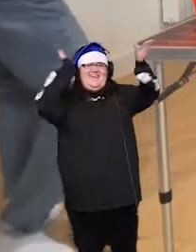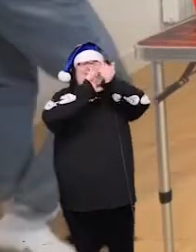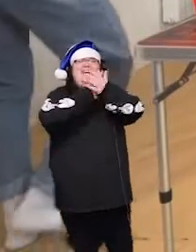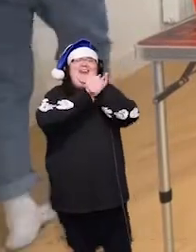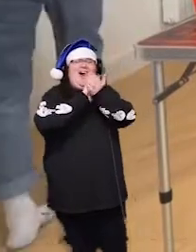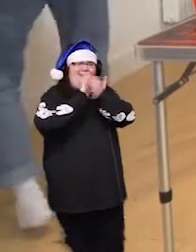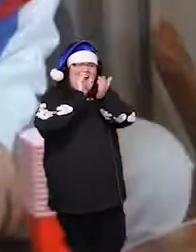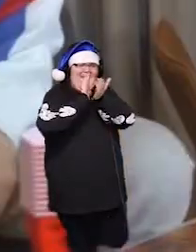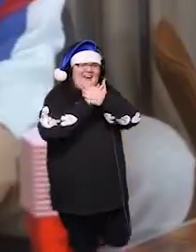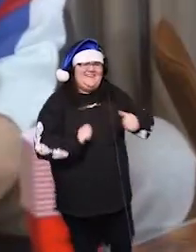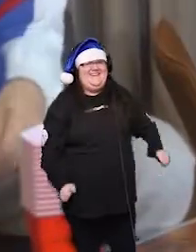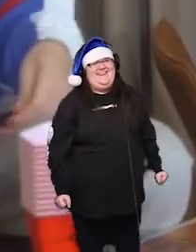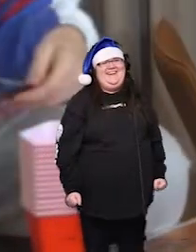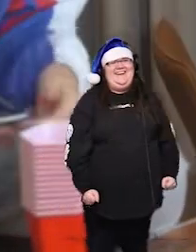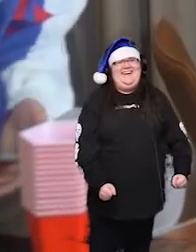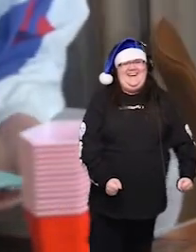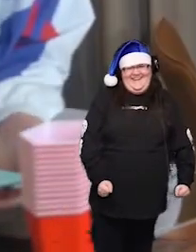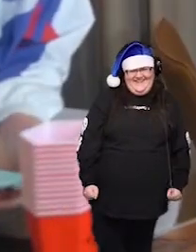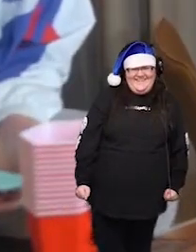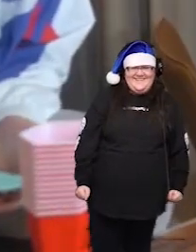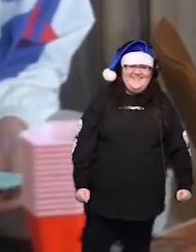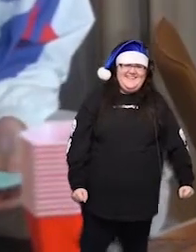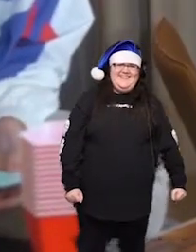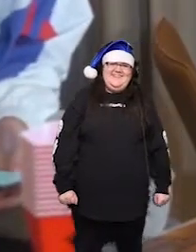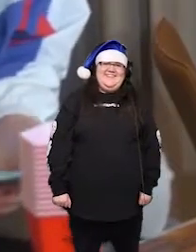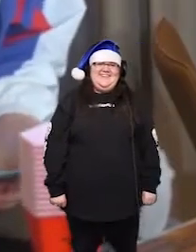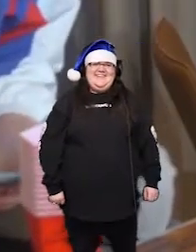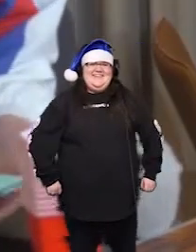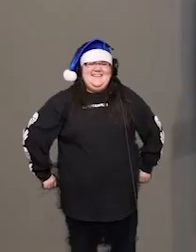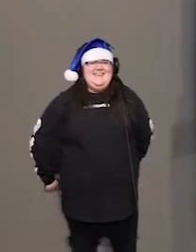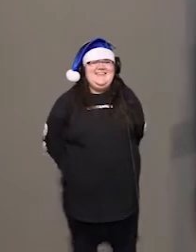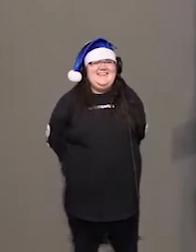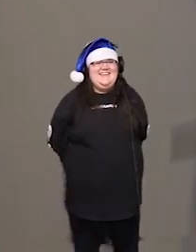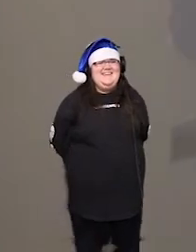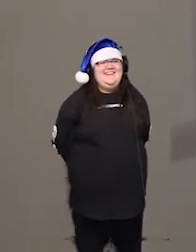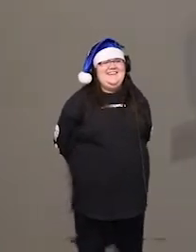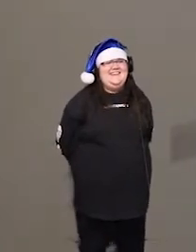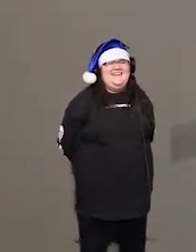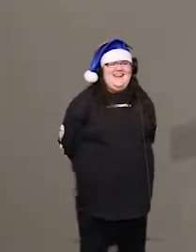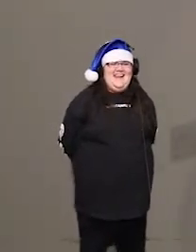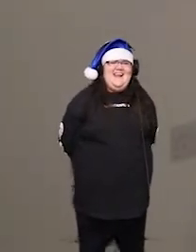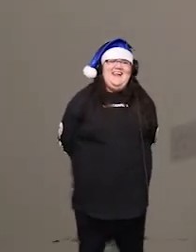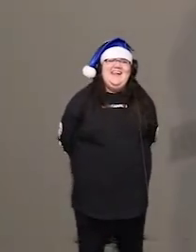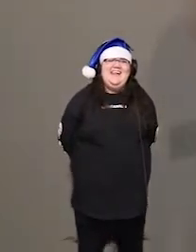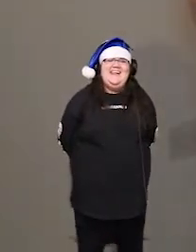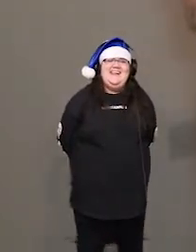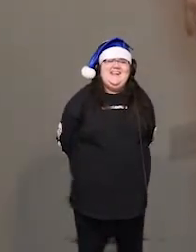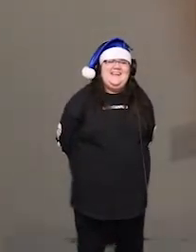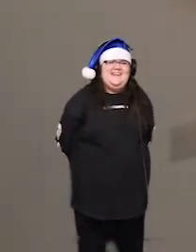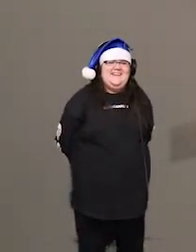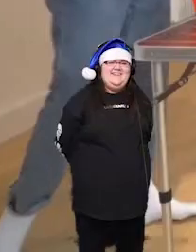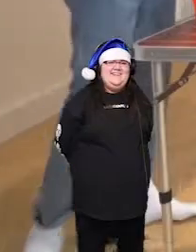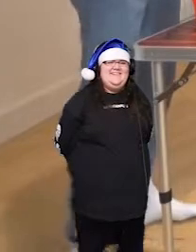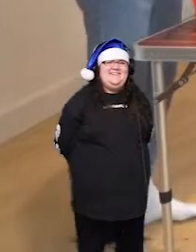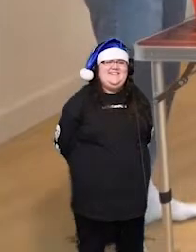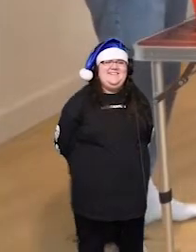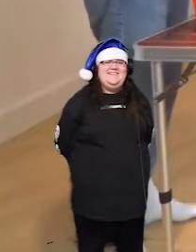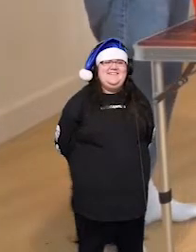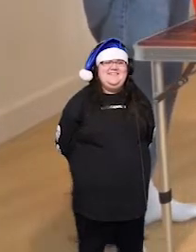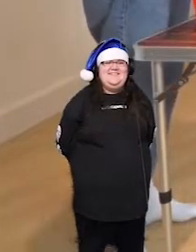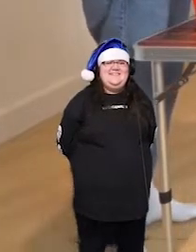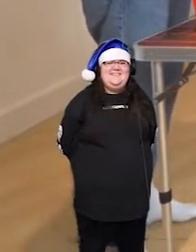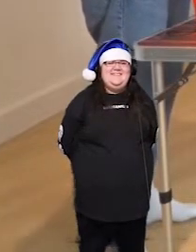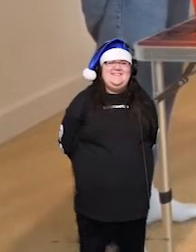Jeez! Get it, Lauren! I'm good at this. I'm sorry, I've got one. You're just not going to get this, right? I would get